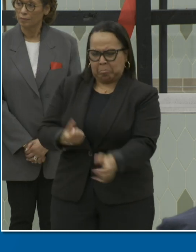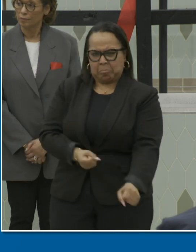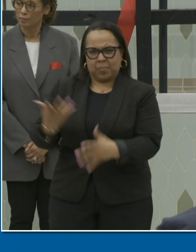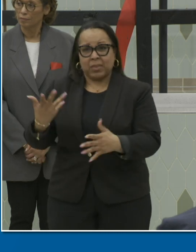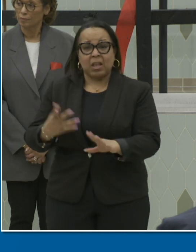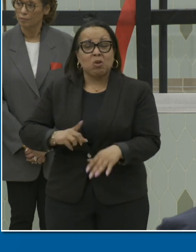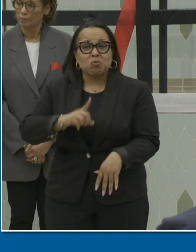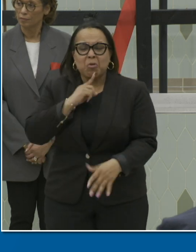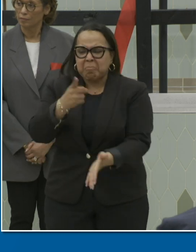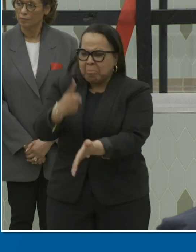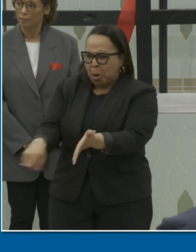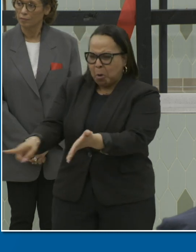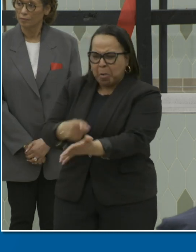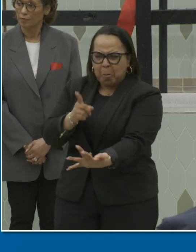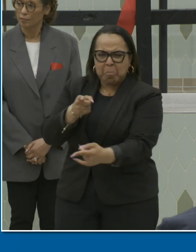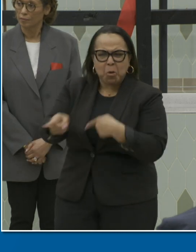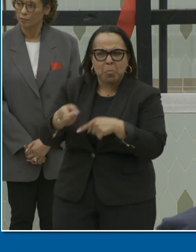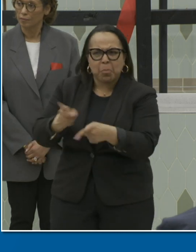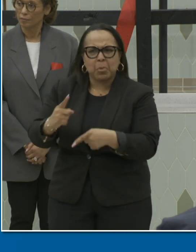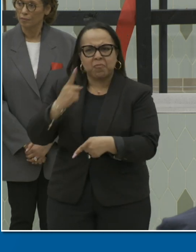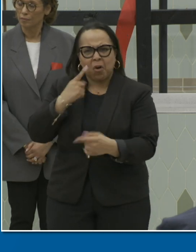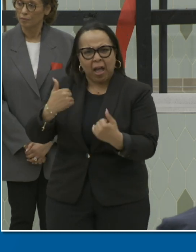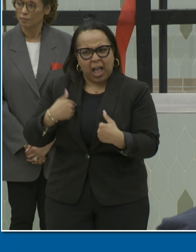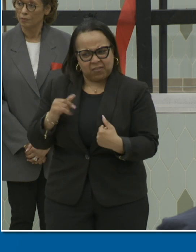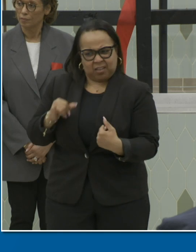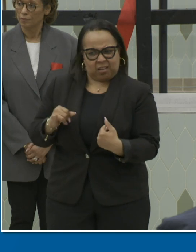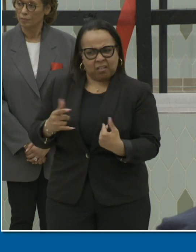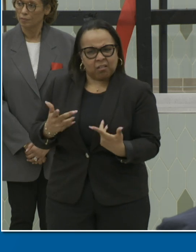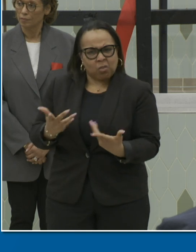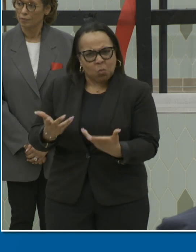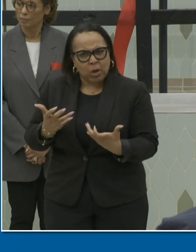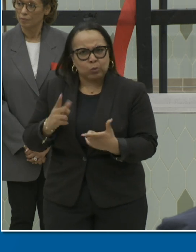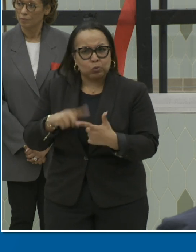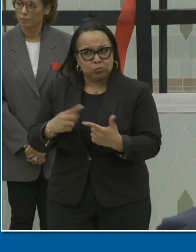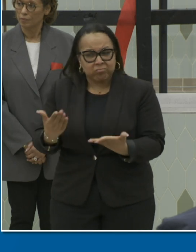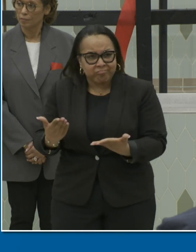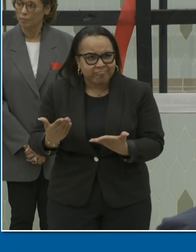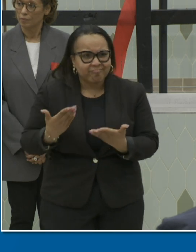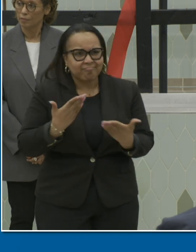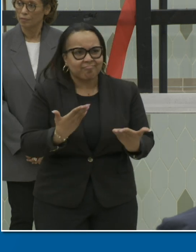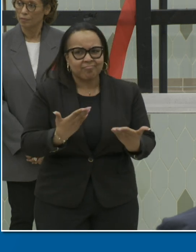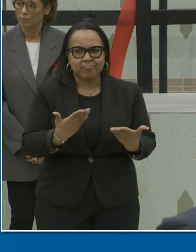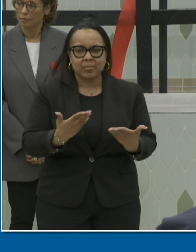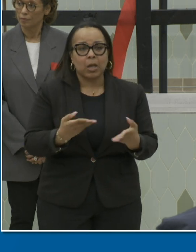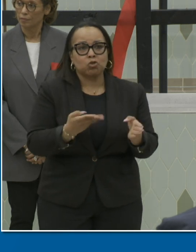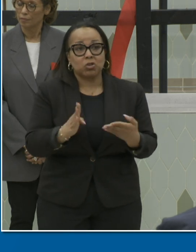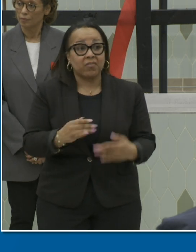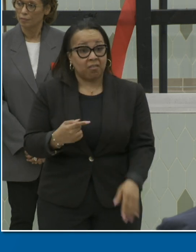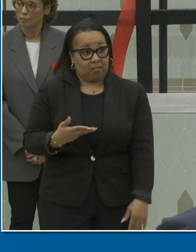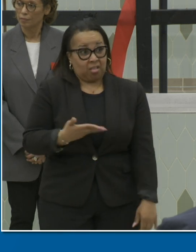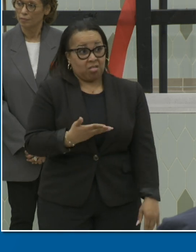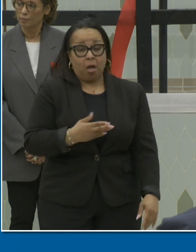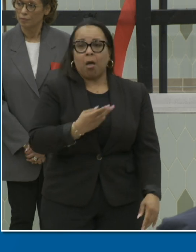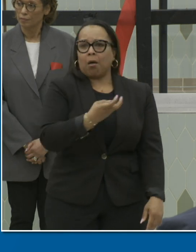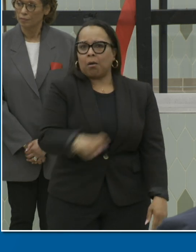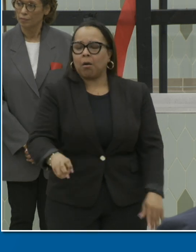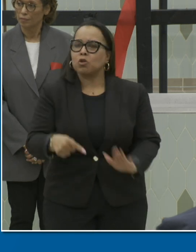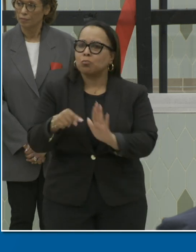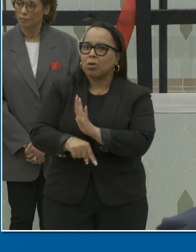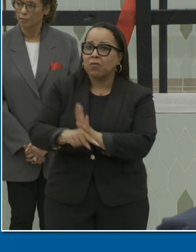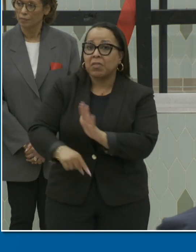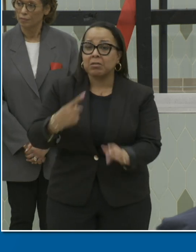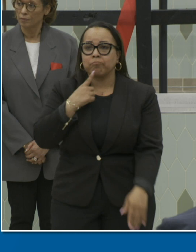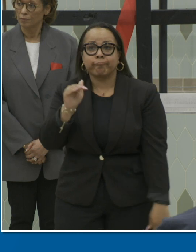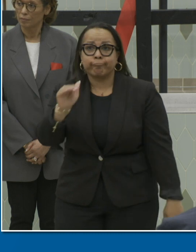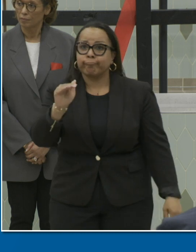just berated him in public for even having the temerity to suggest a shift. They went to Springfield and